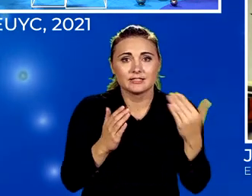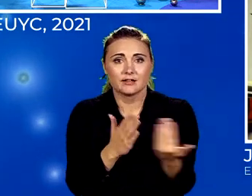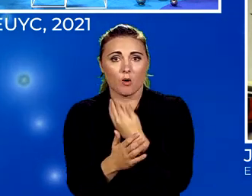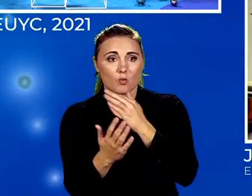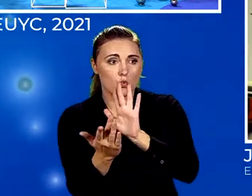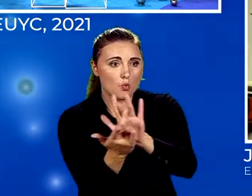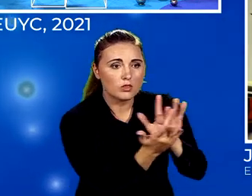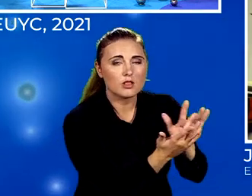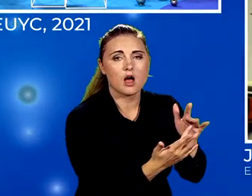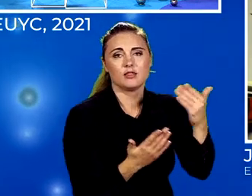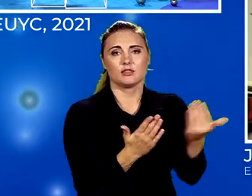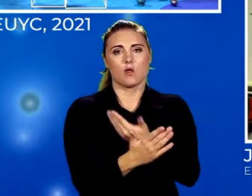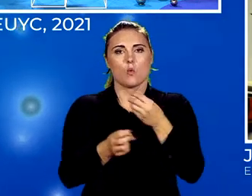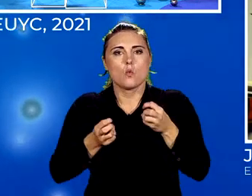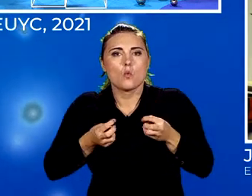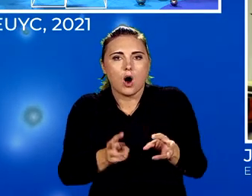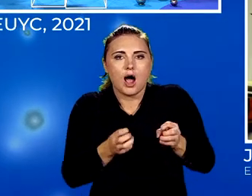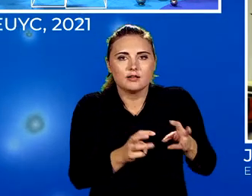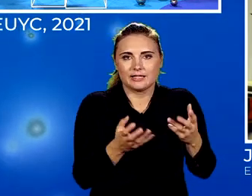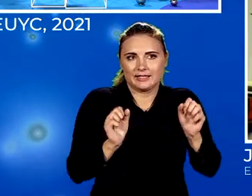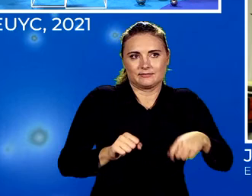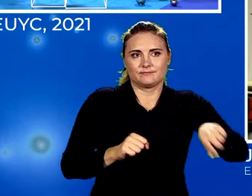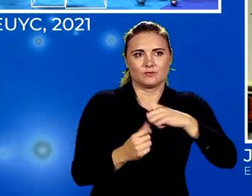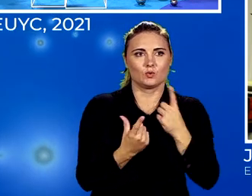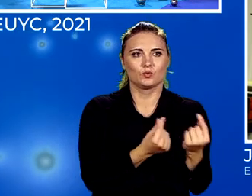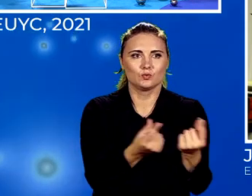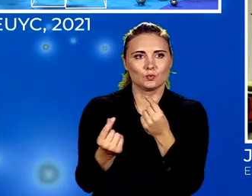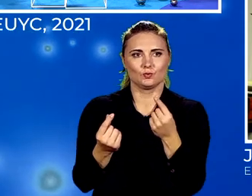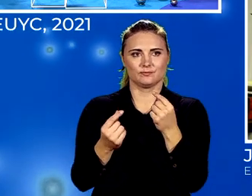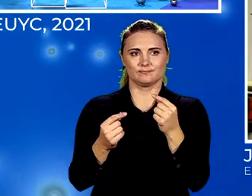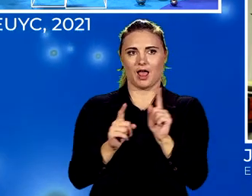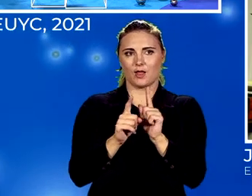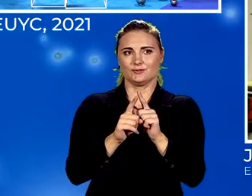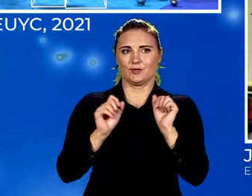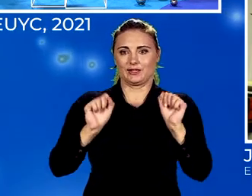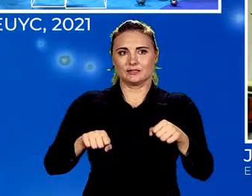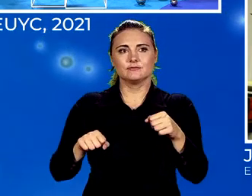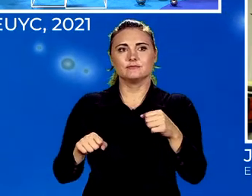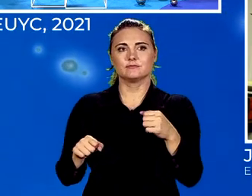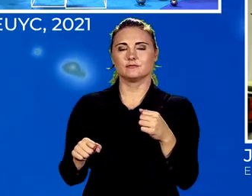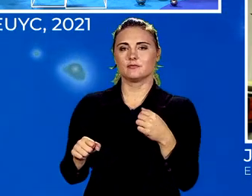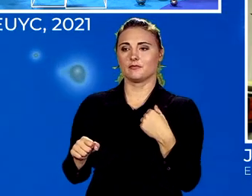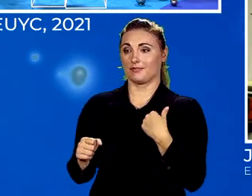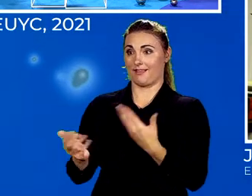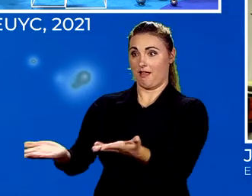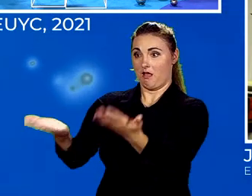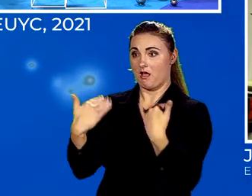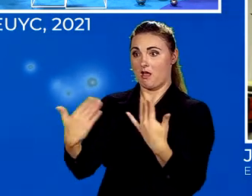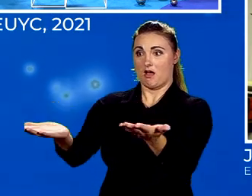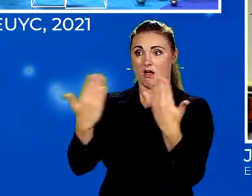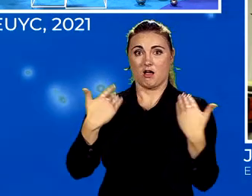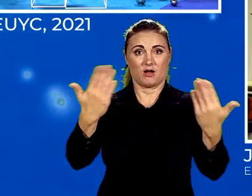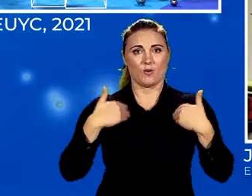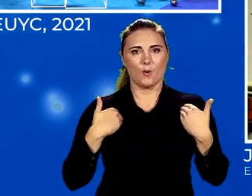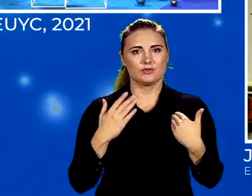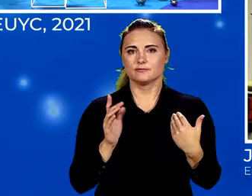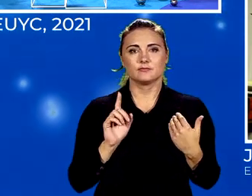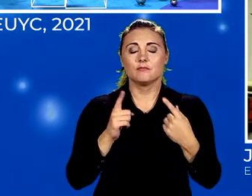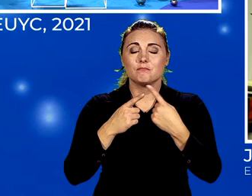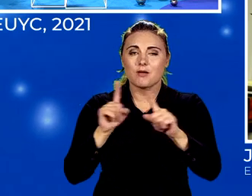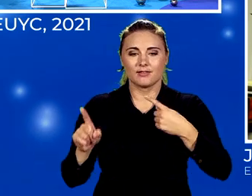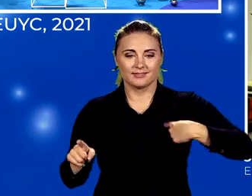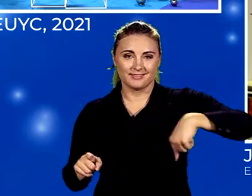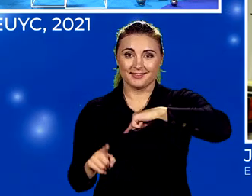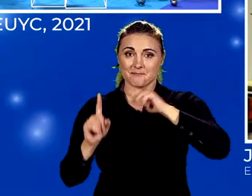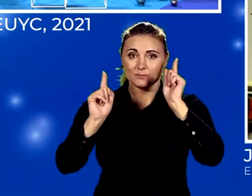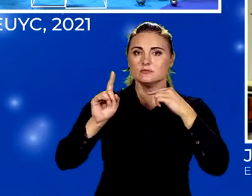but going to their spaces which they feel safer. So, yes, I mean, it is something that has a that we really